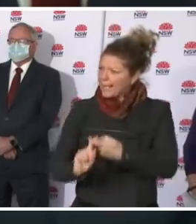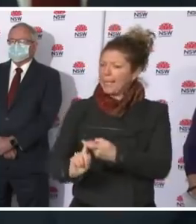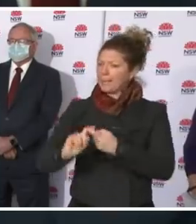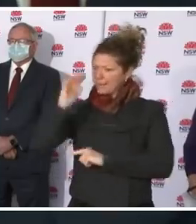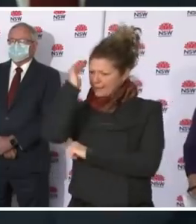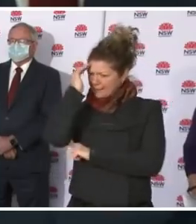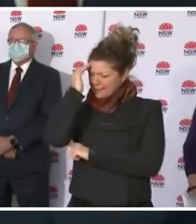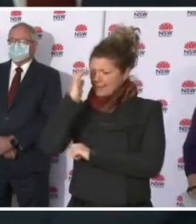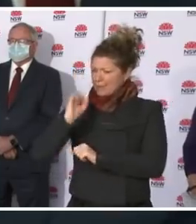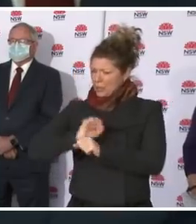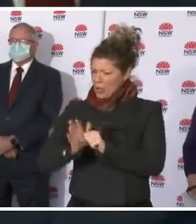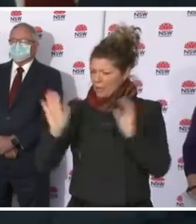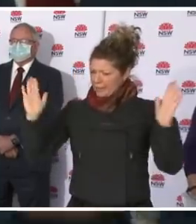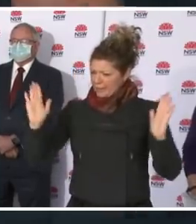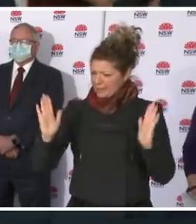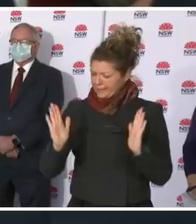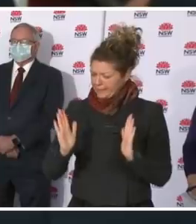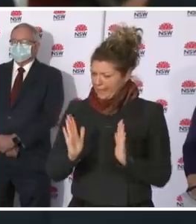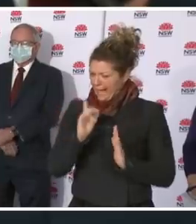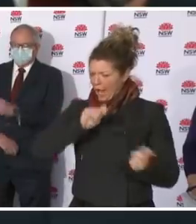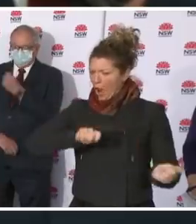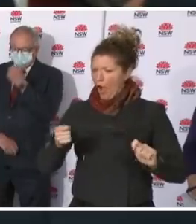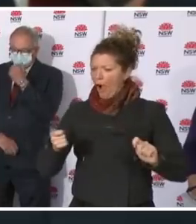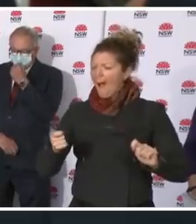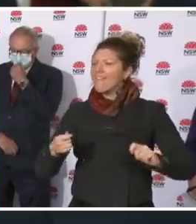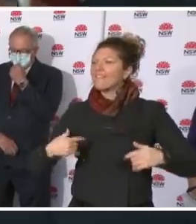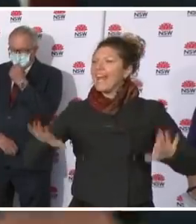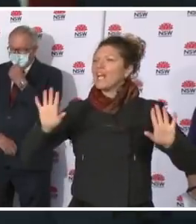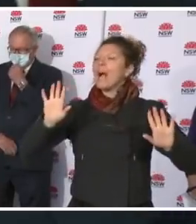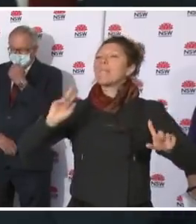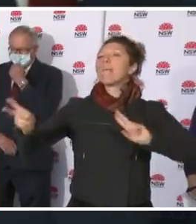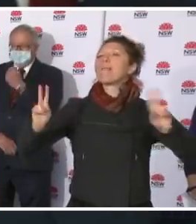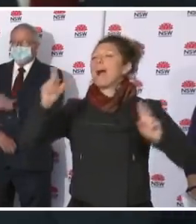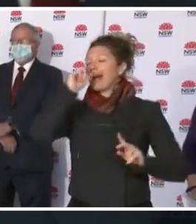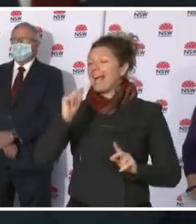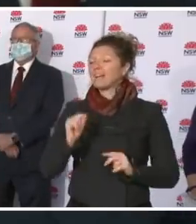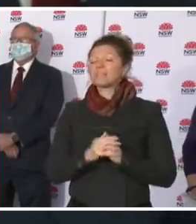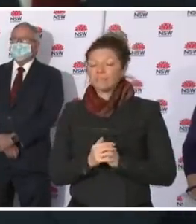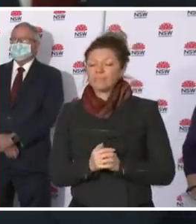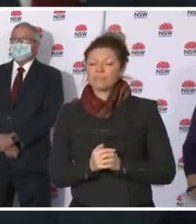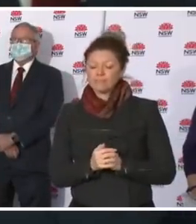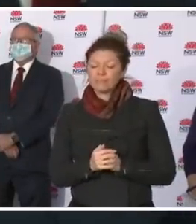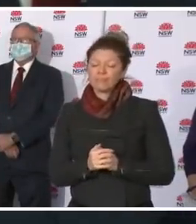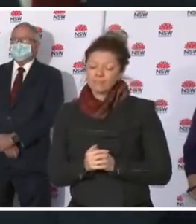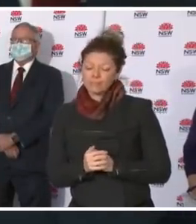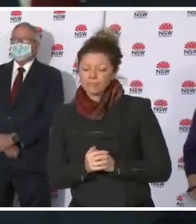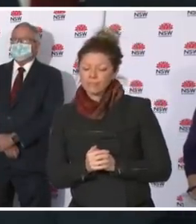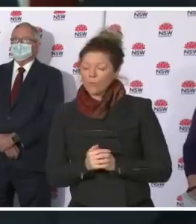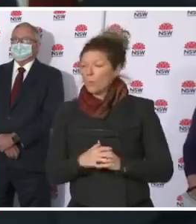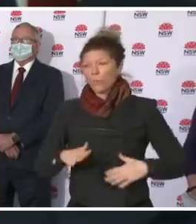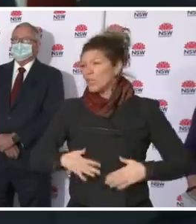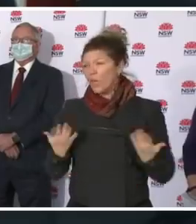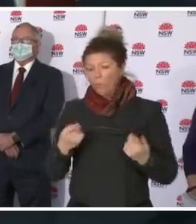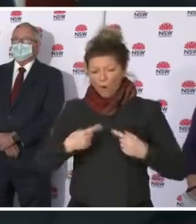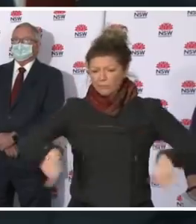of thousands and thousands of people being mobile at the one time, many of them coming from communities who've had cases, was too big a